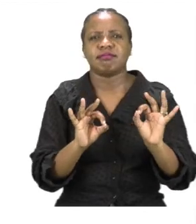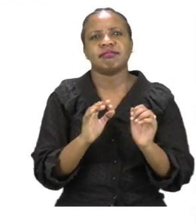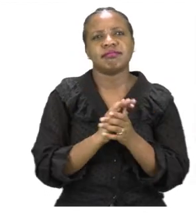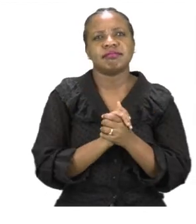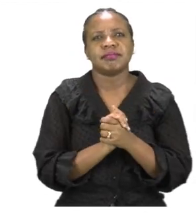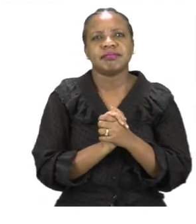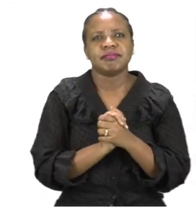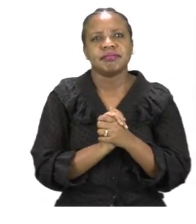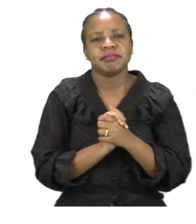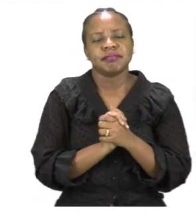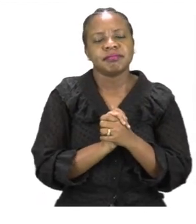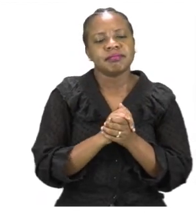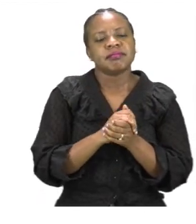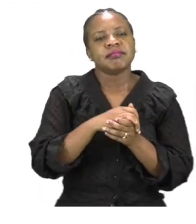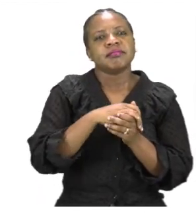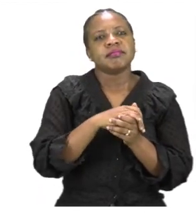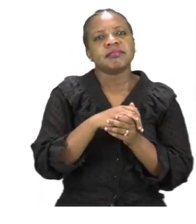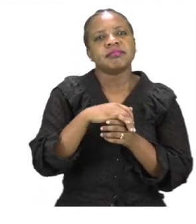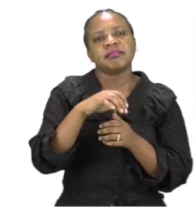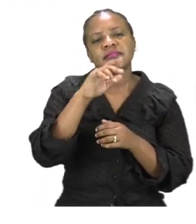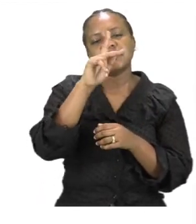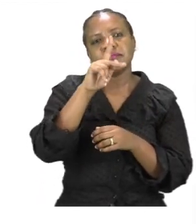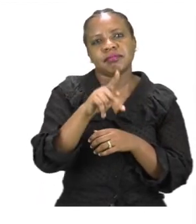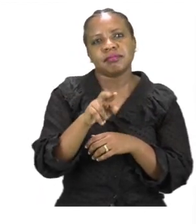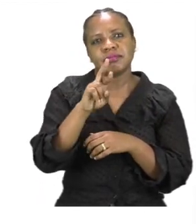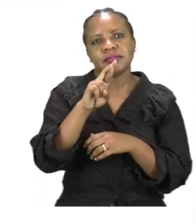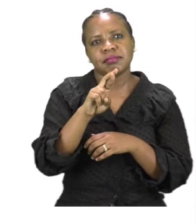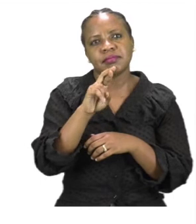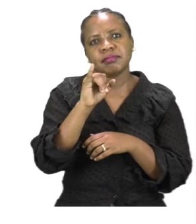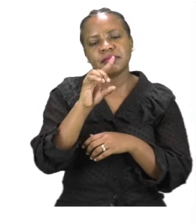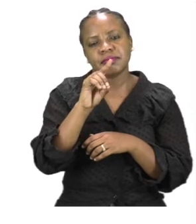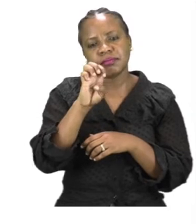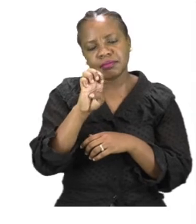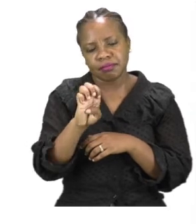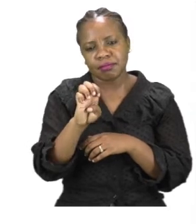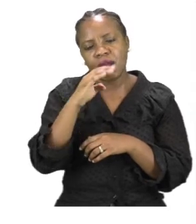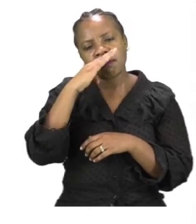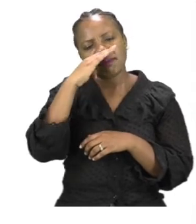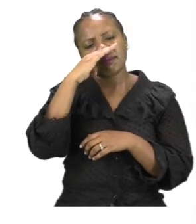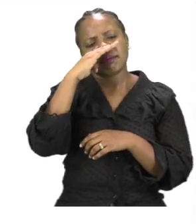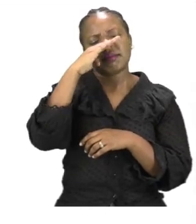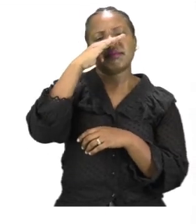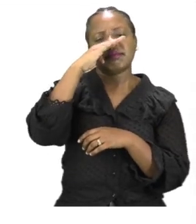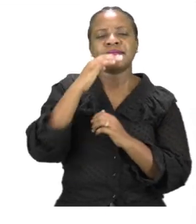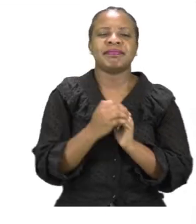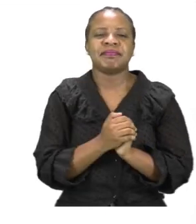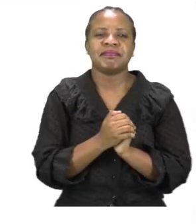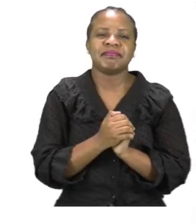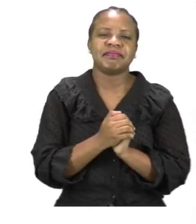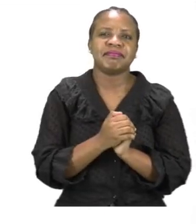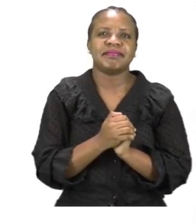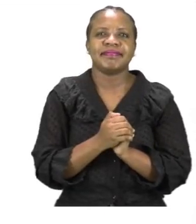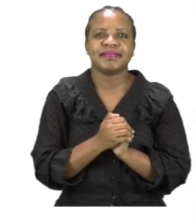The word pride, which means honor as well. So if you have pride, then you